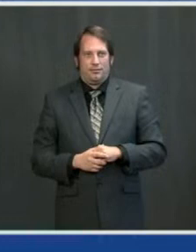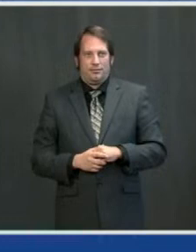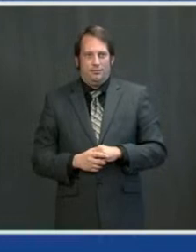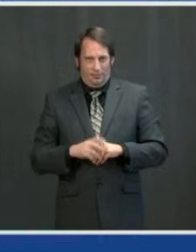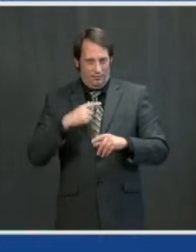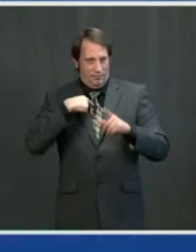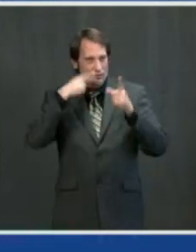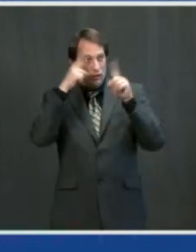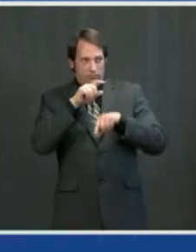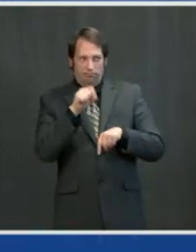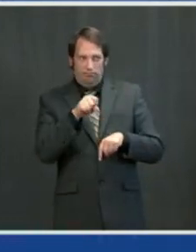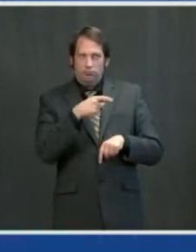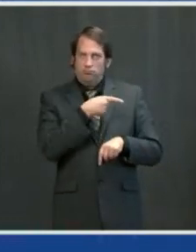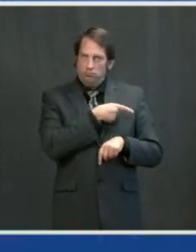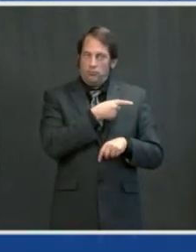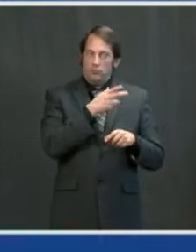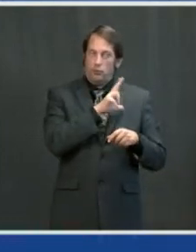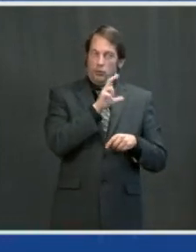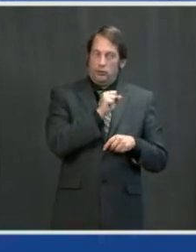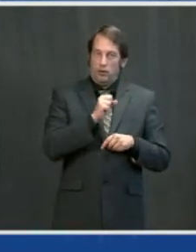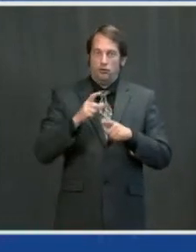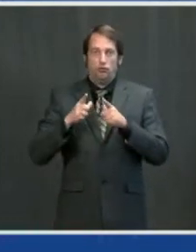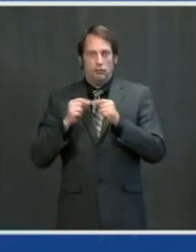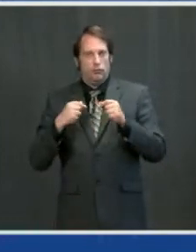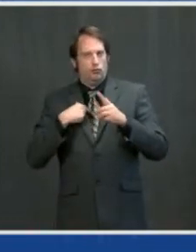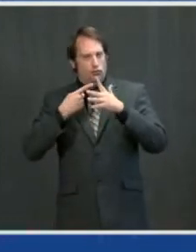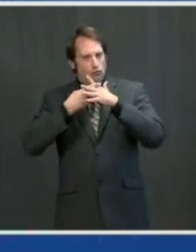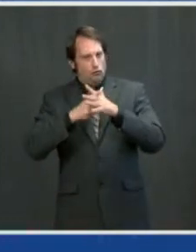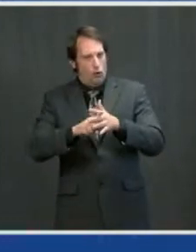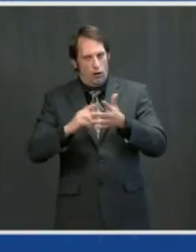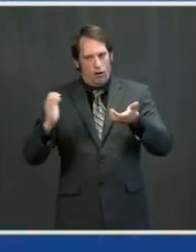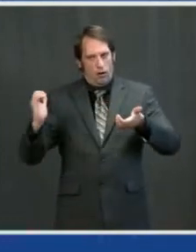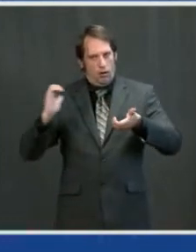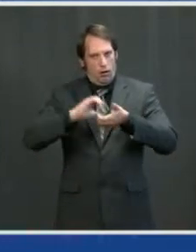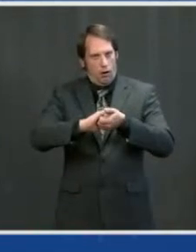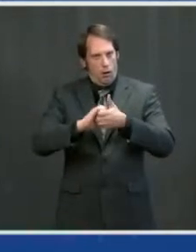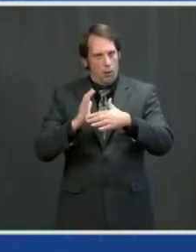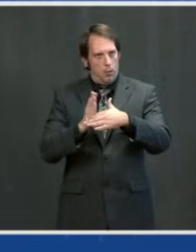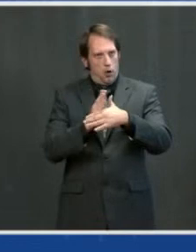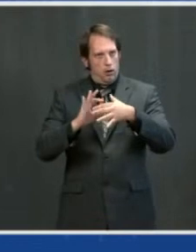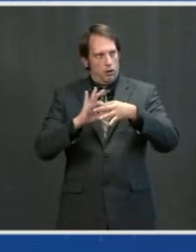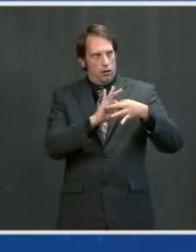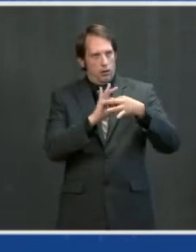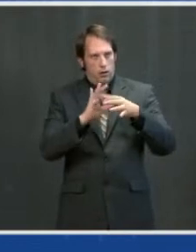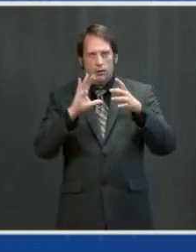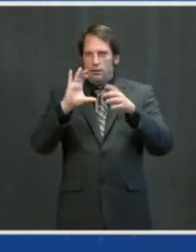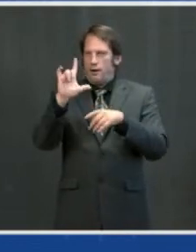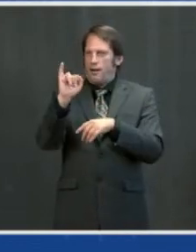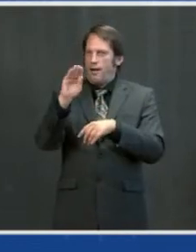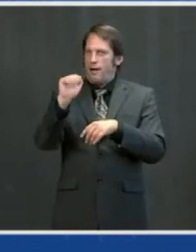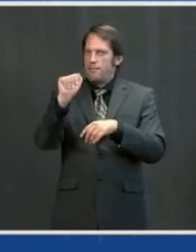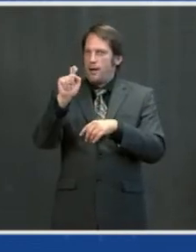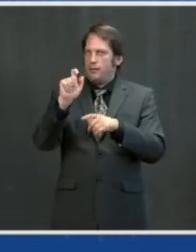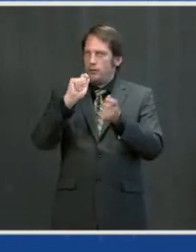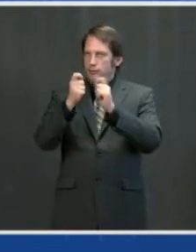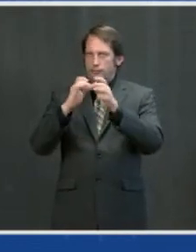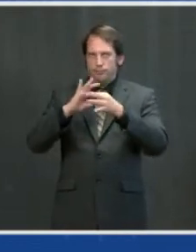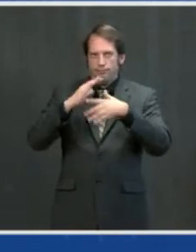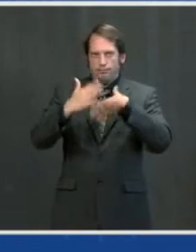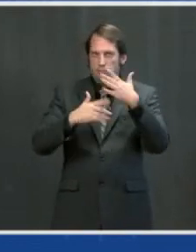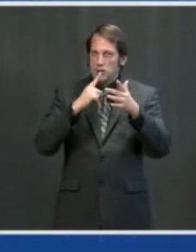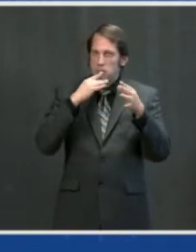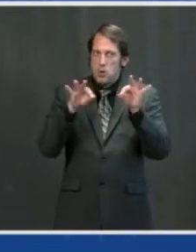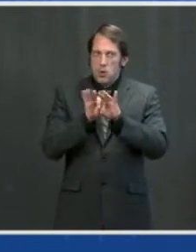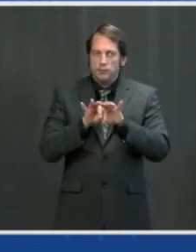is extremely meaningful and significant. Well, thank you all very much. Thank